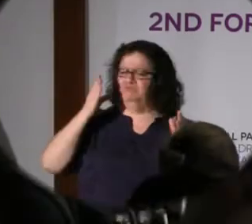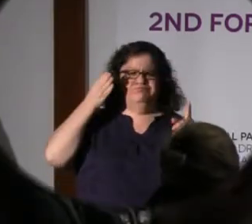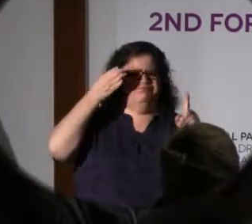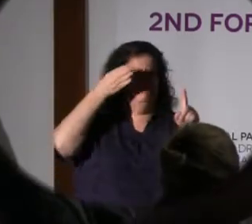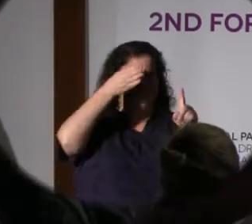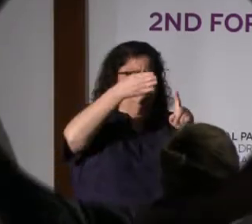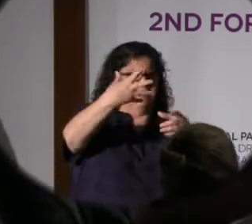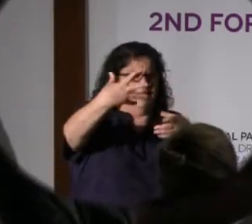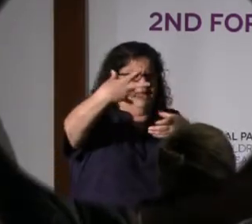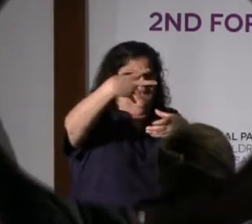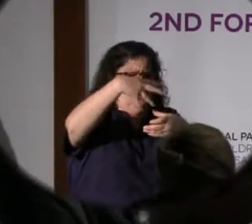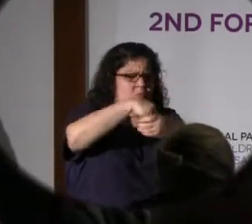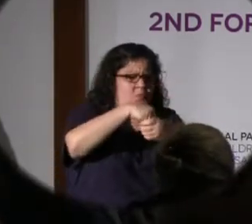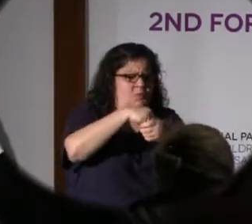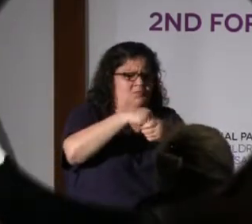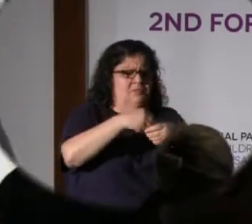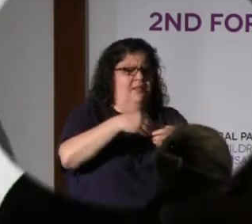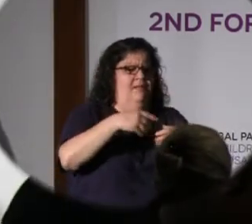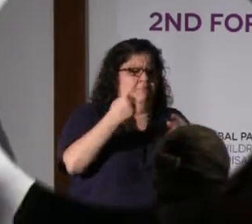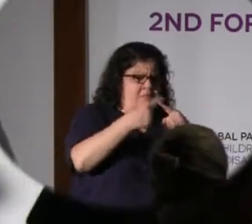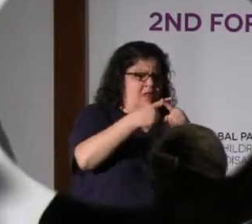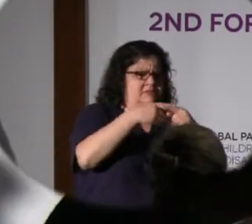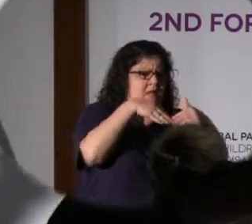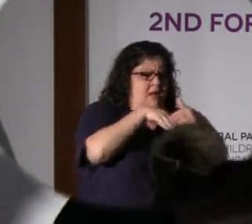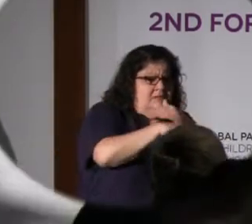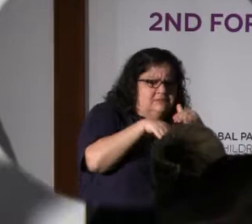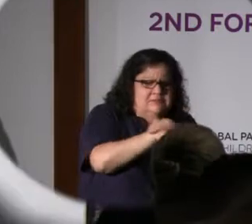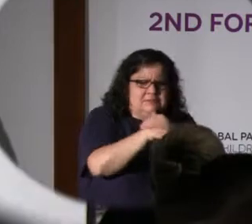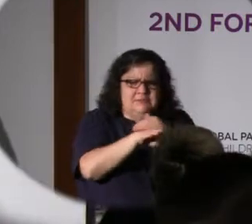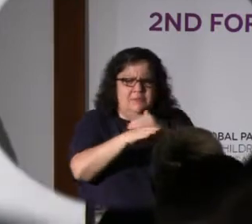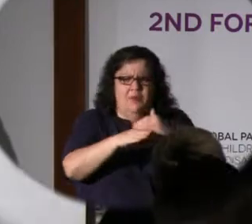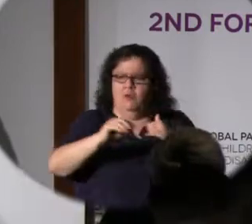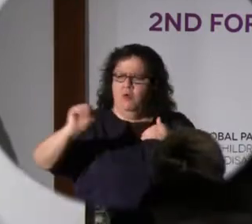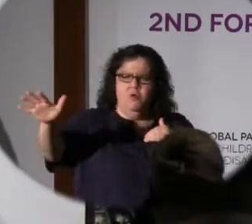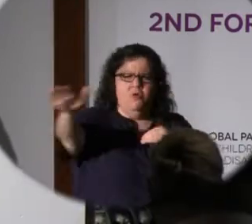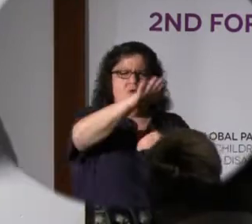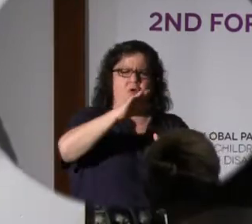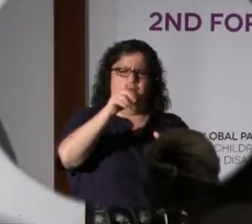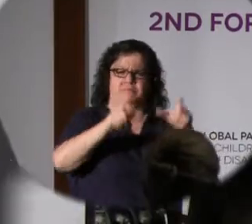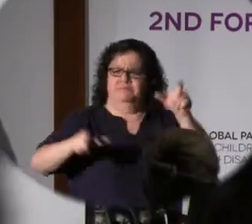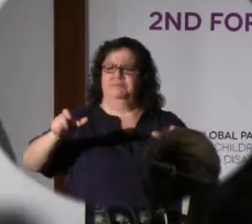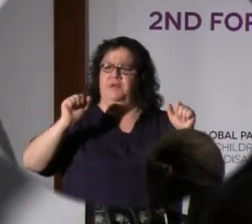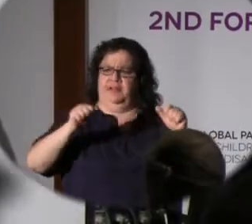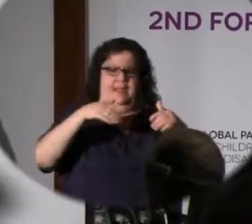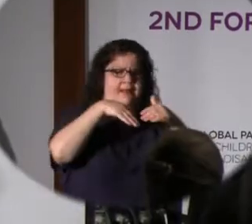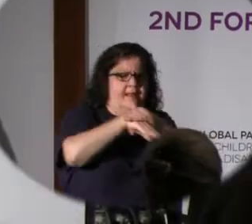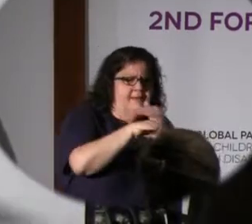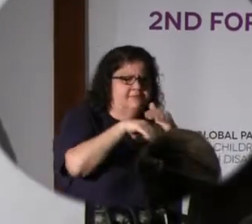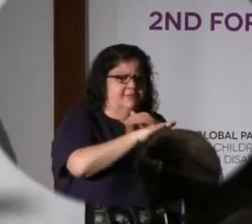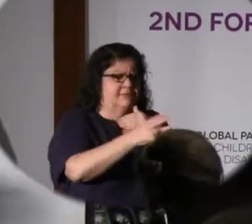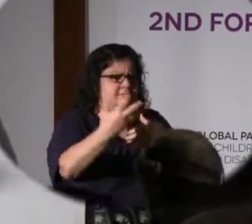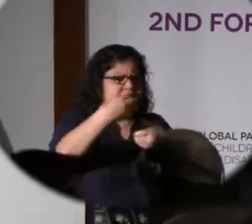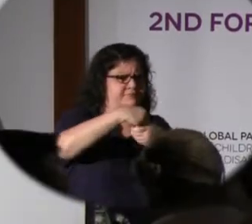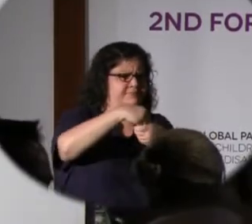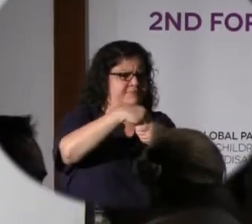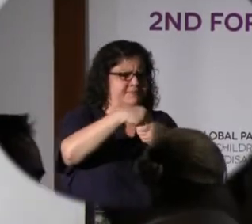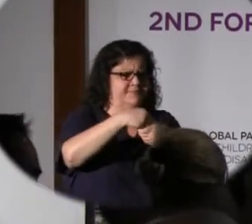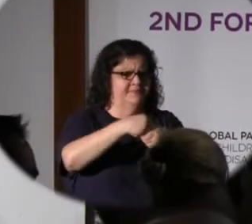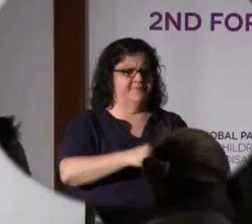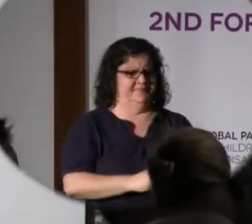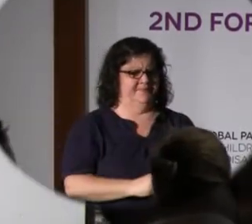Voices of Persons with Disabilities on the post-2015 development framework.